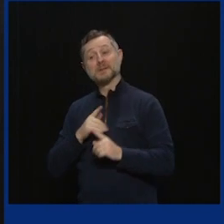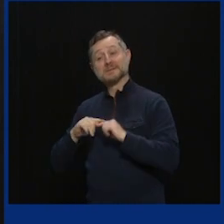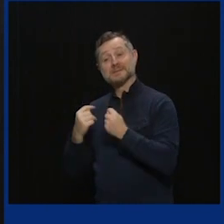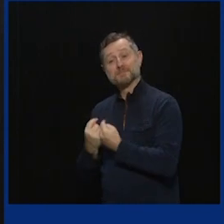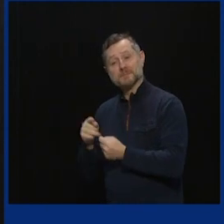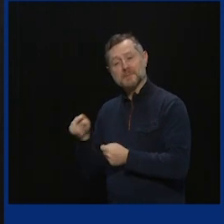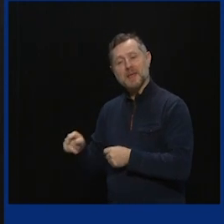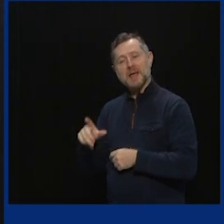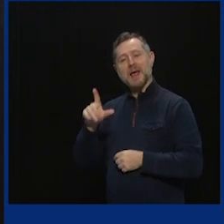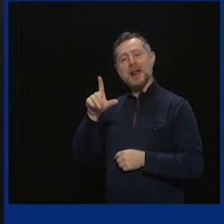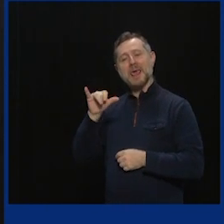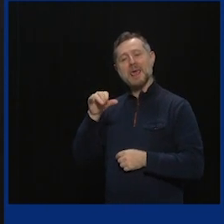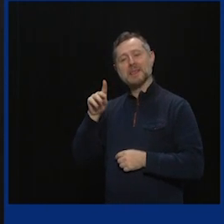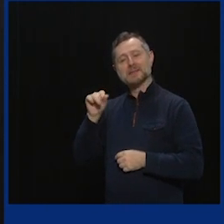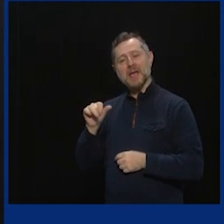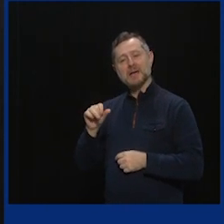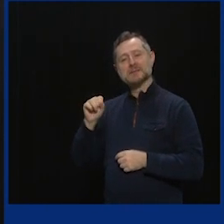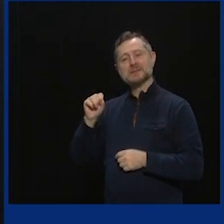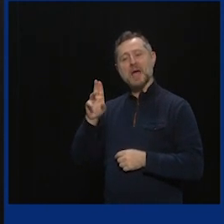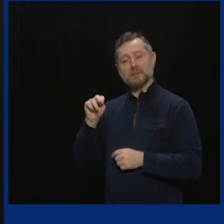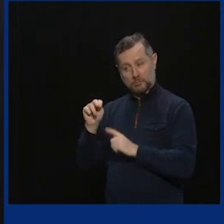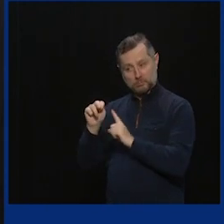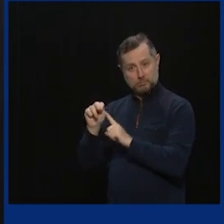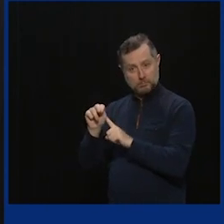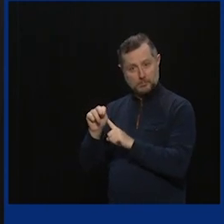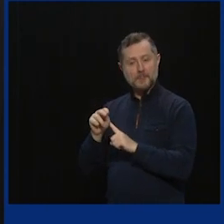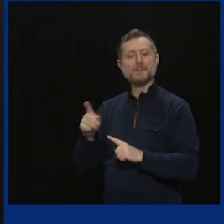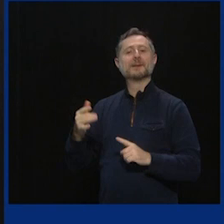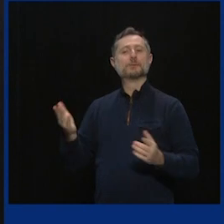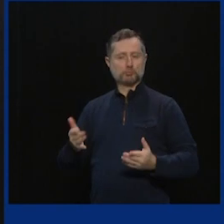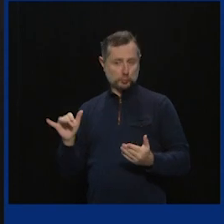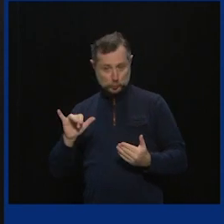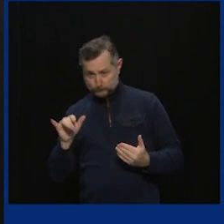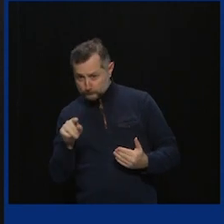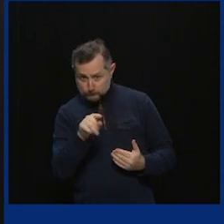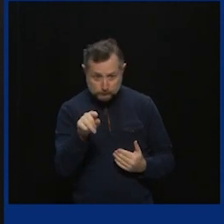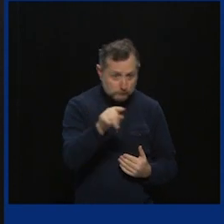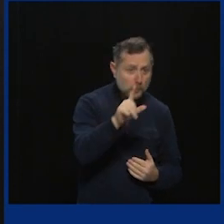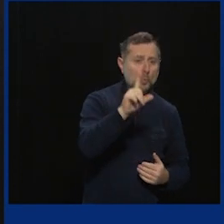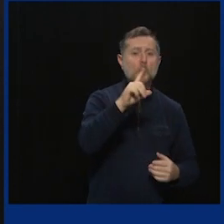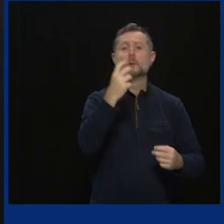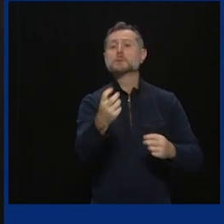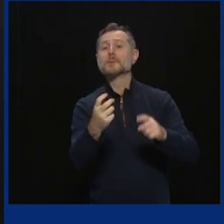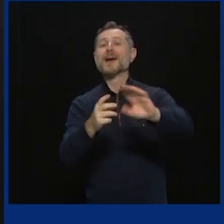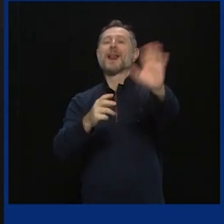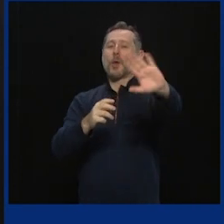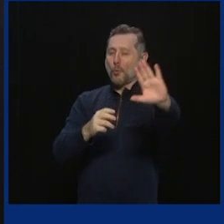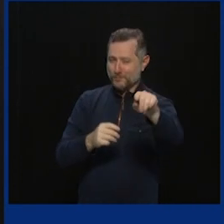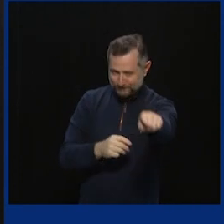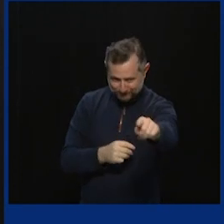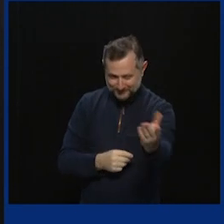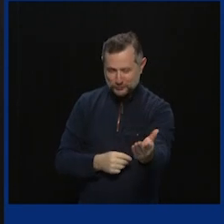here, and others who have, Linda Sun, where are you, Linda Sun? Great, amazing you do here as well.